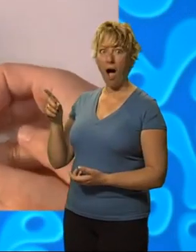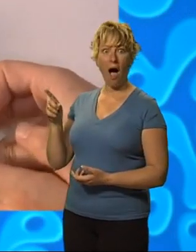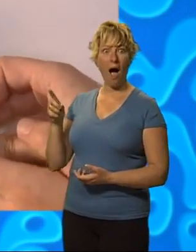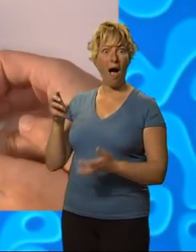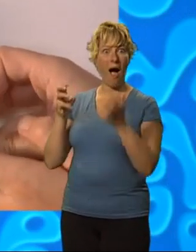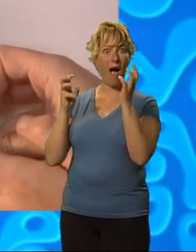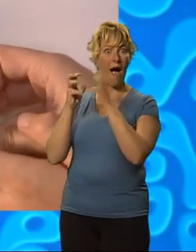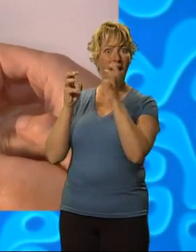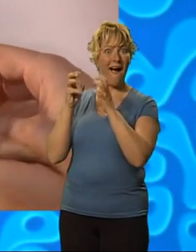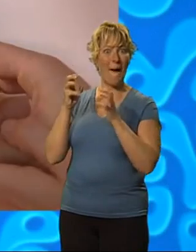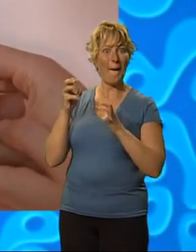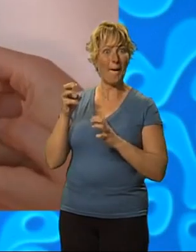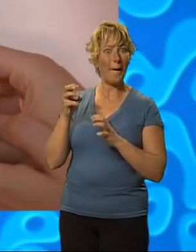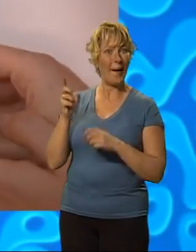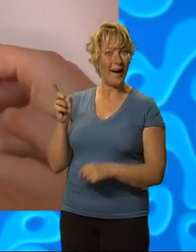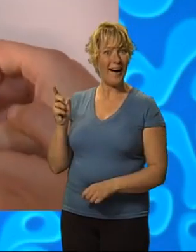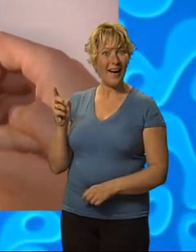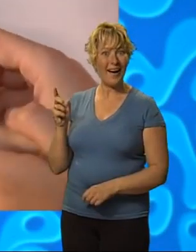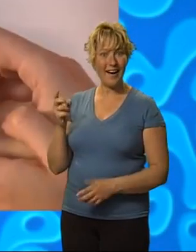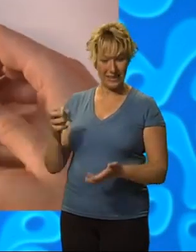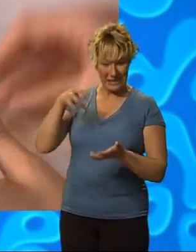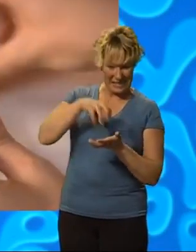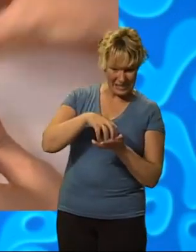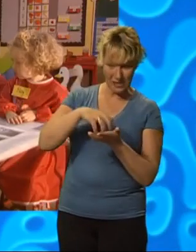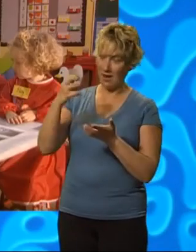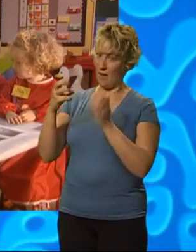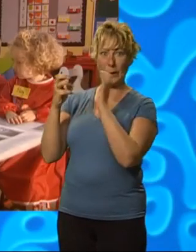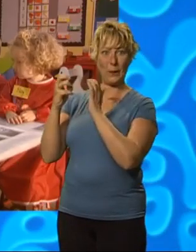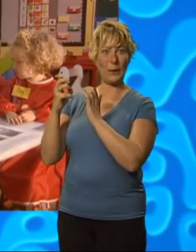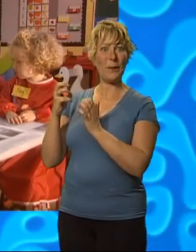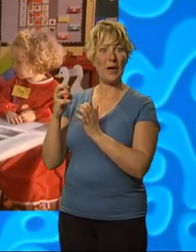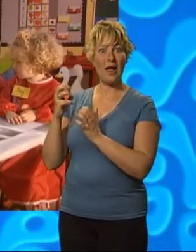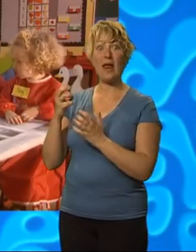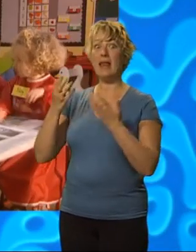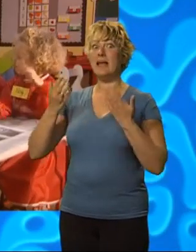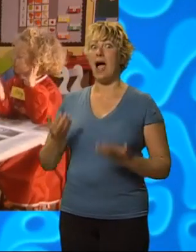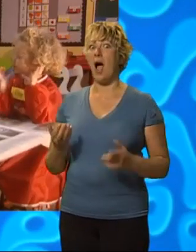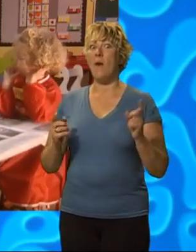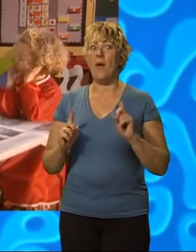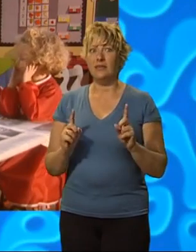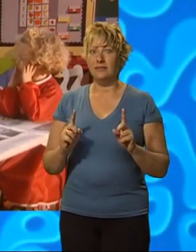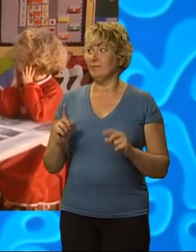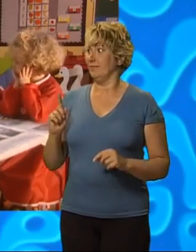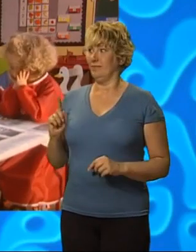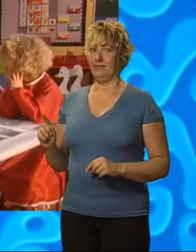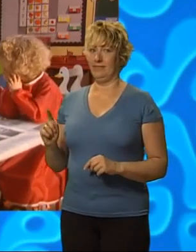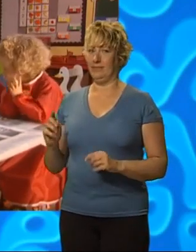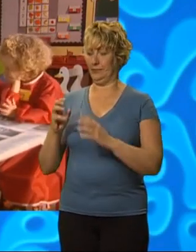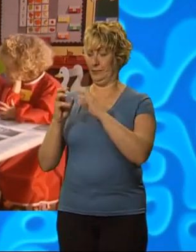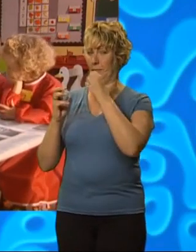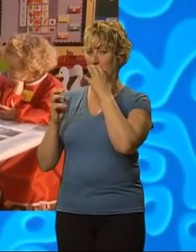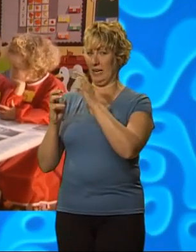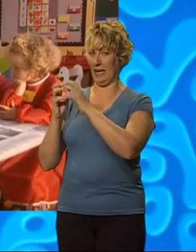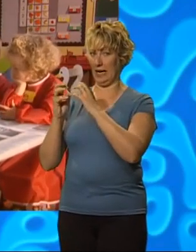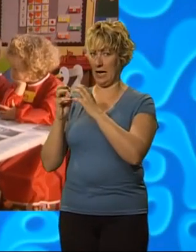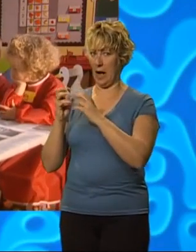Look at that! That's the pattern that is made in the modelling clay. And what we're going to do now is we've got this lovely pattern here, and